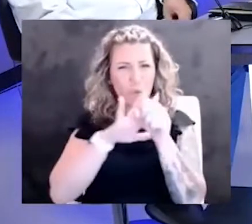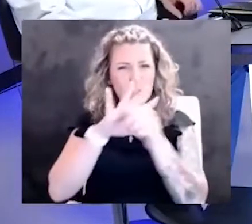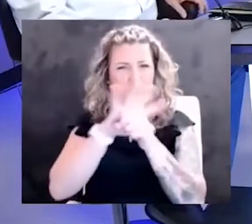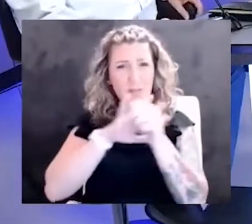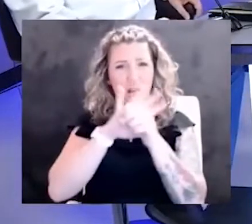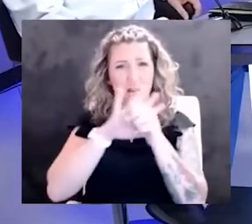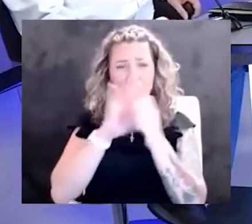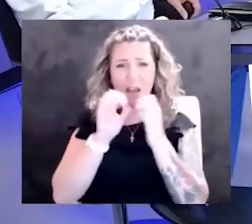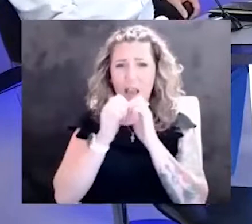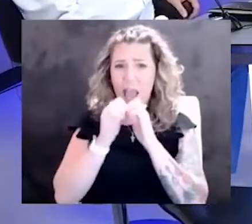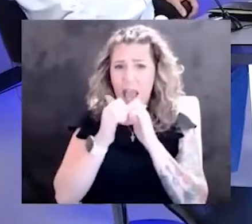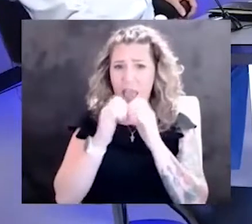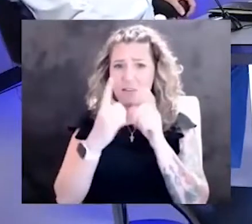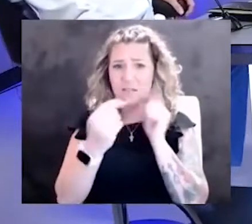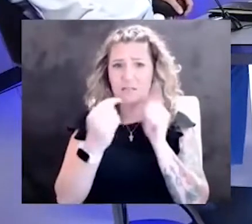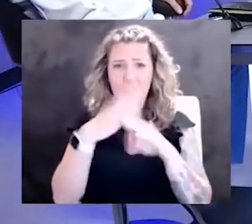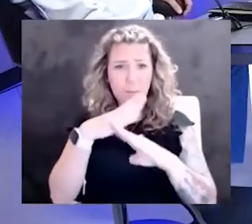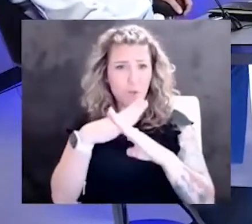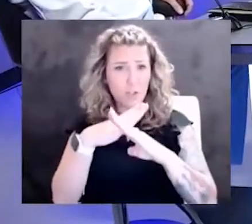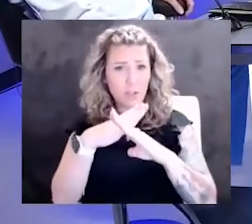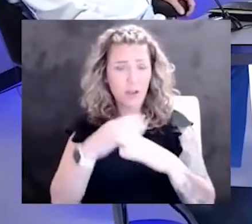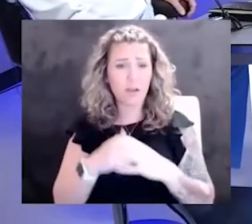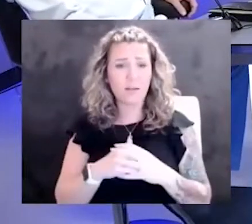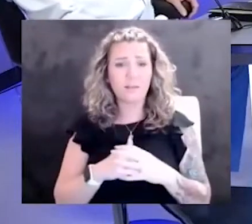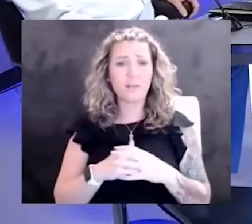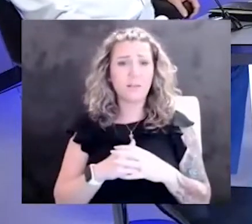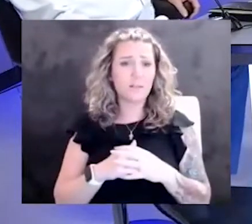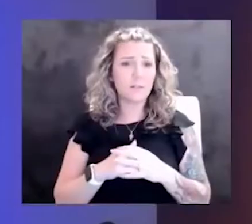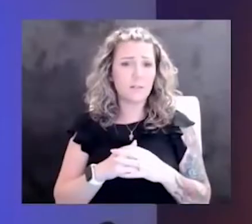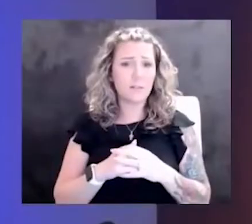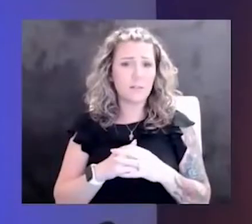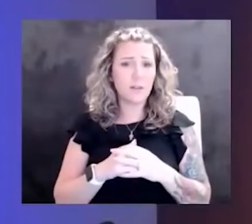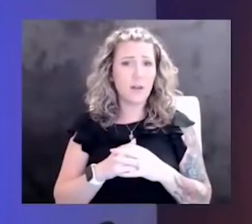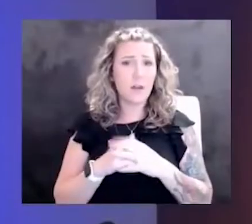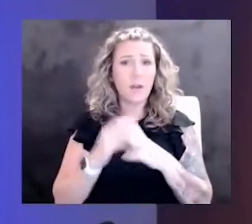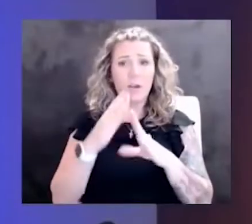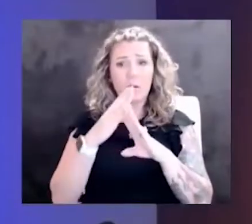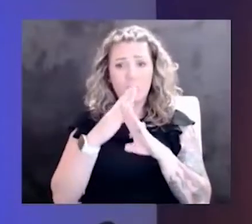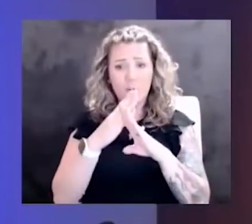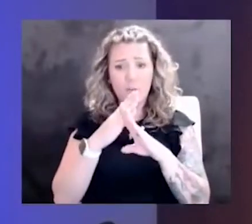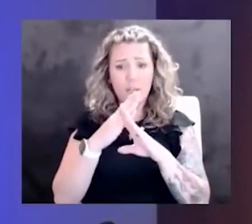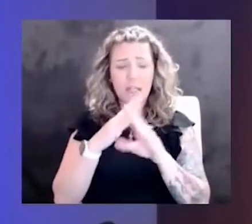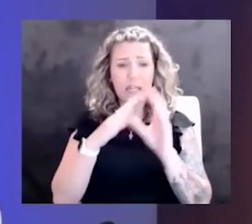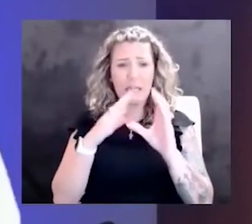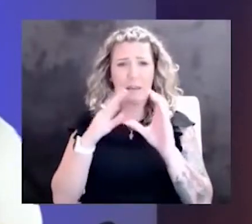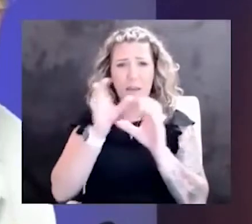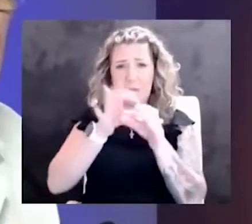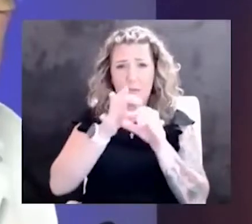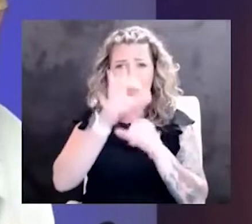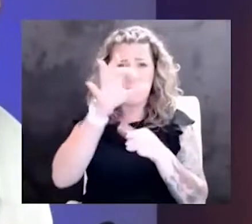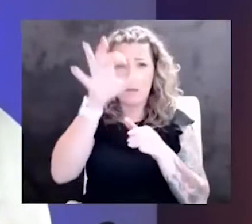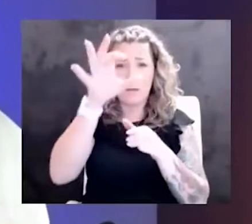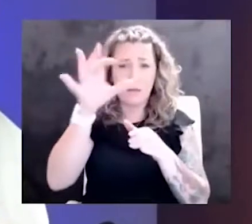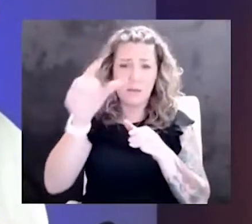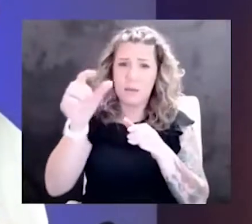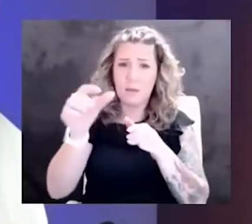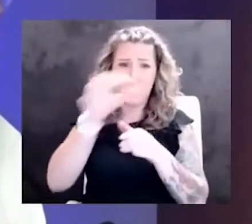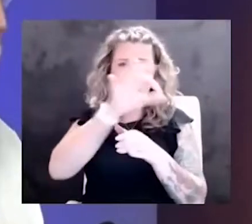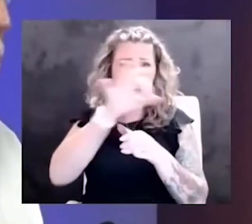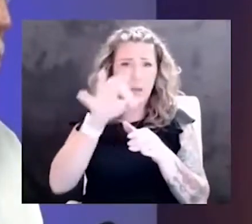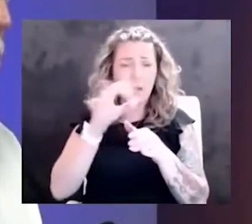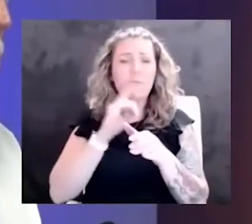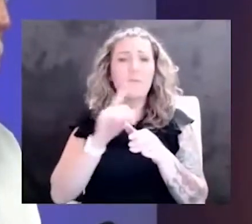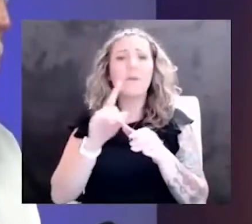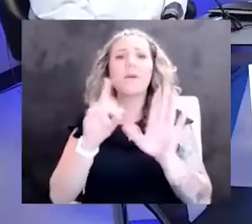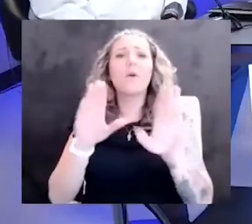antibodies protect us by preventing these areas of the virus from prying open our And then cell.